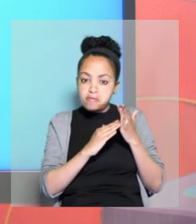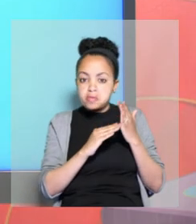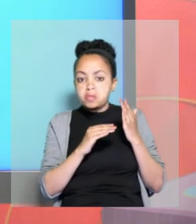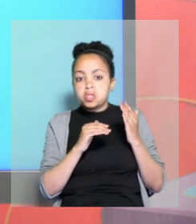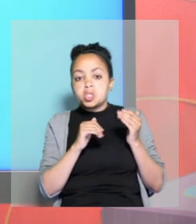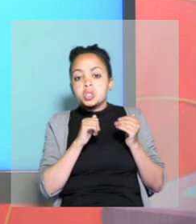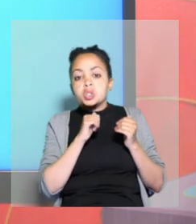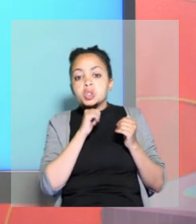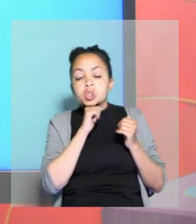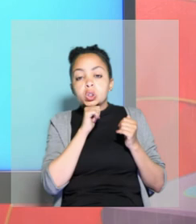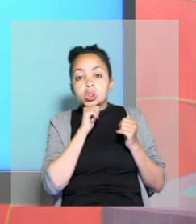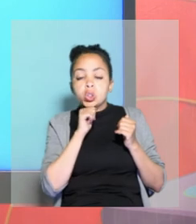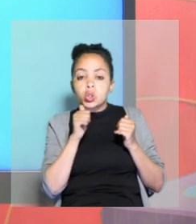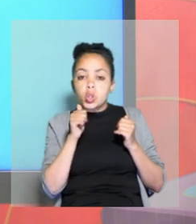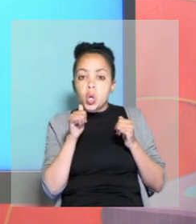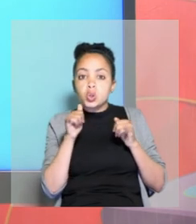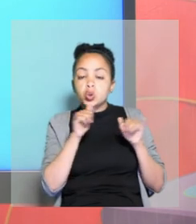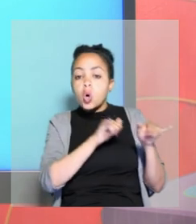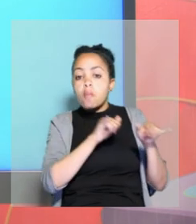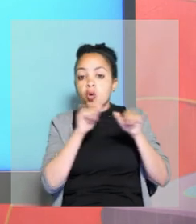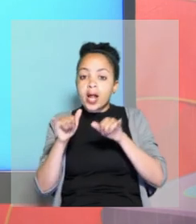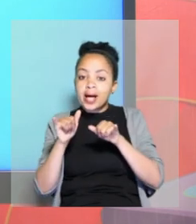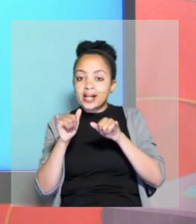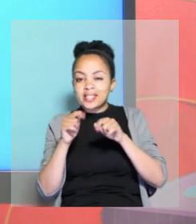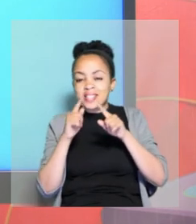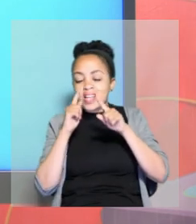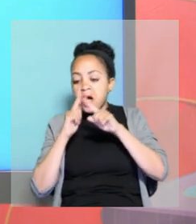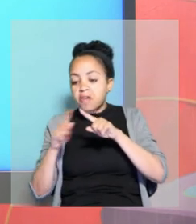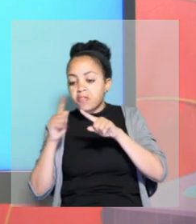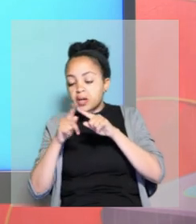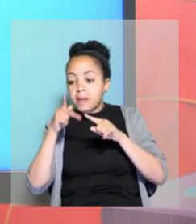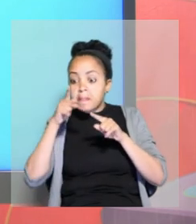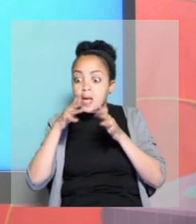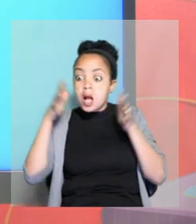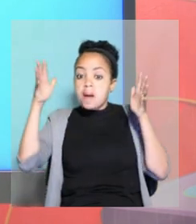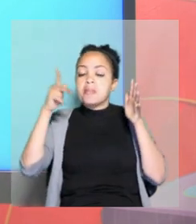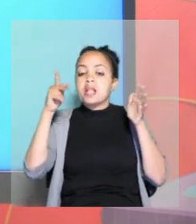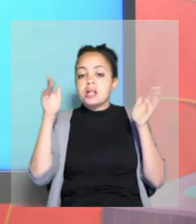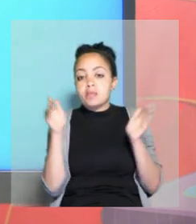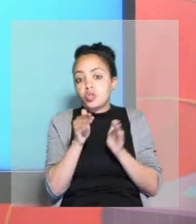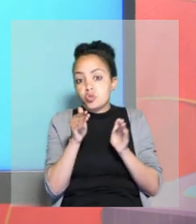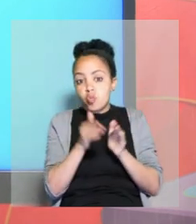not homozygous dominant, which we call heterozygous one, P capital P small.